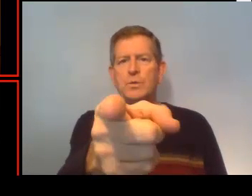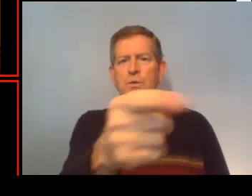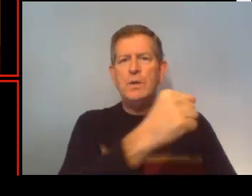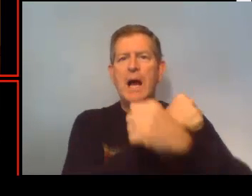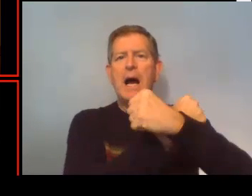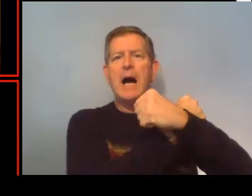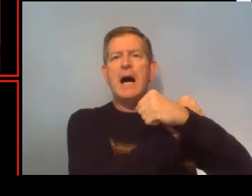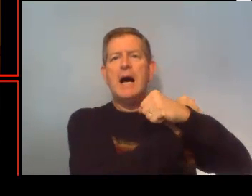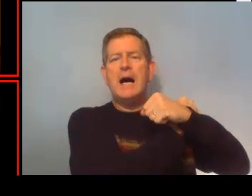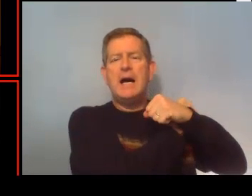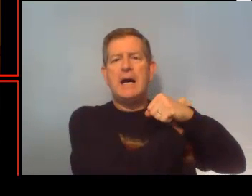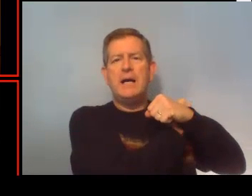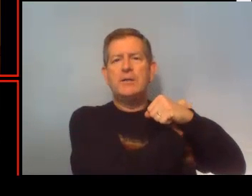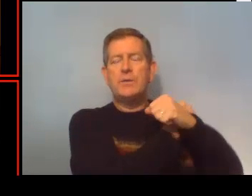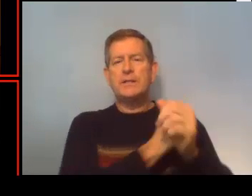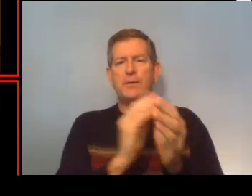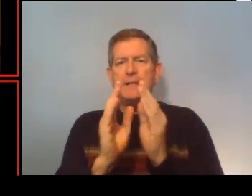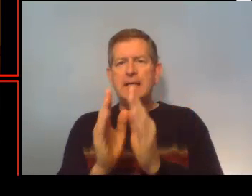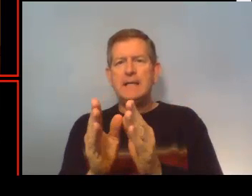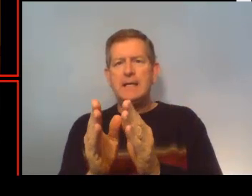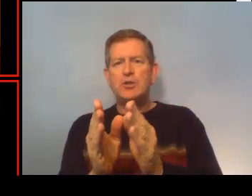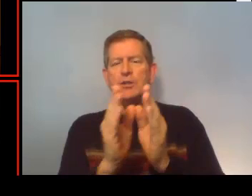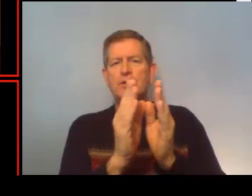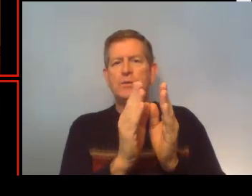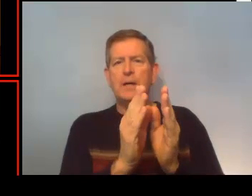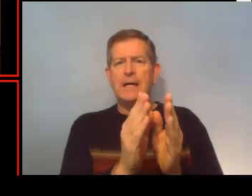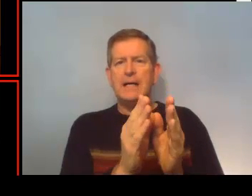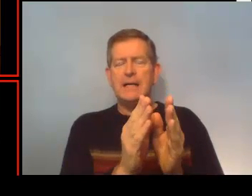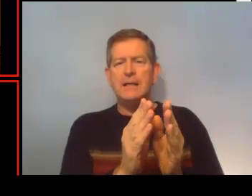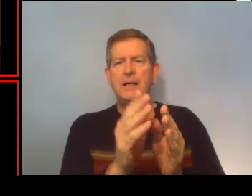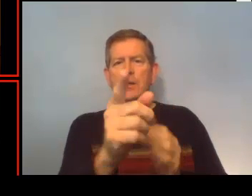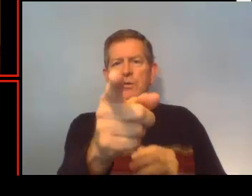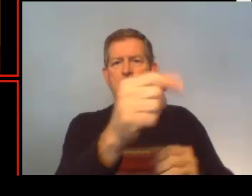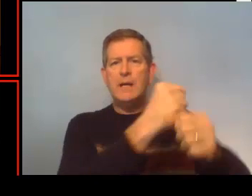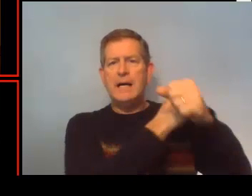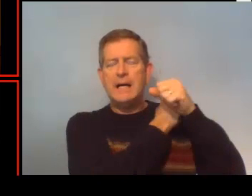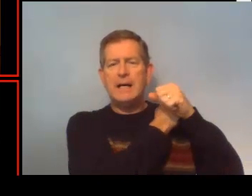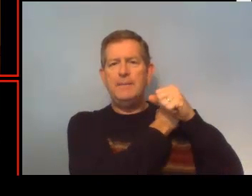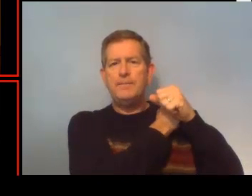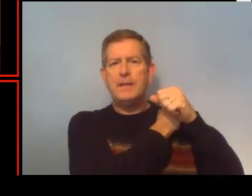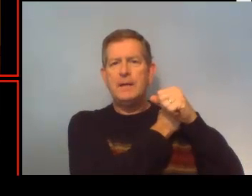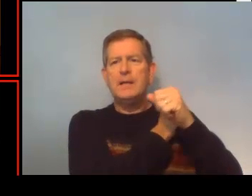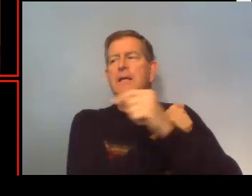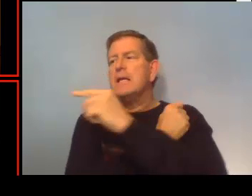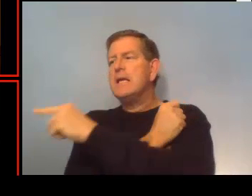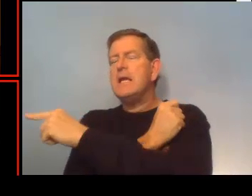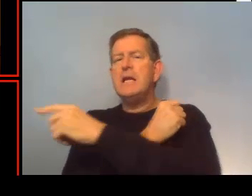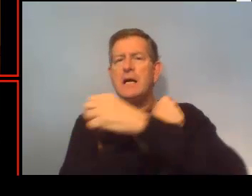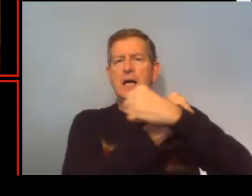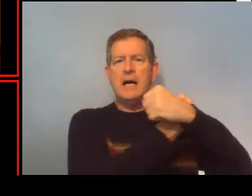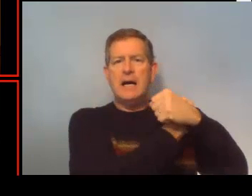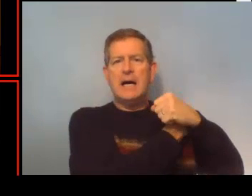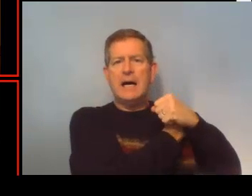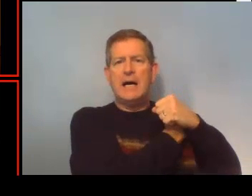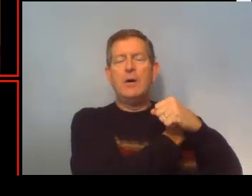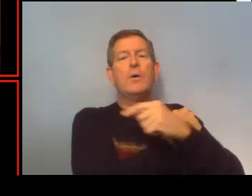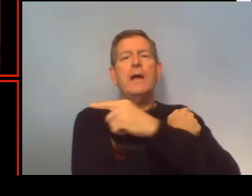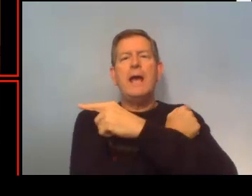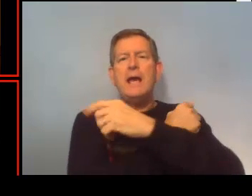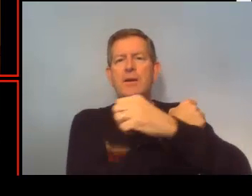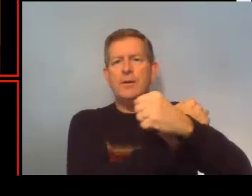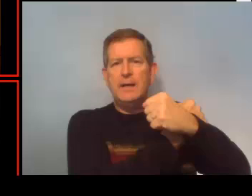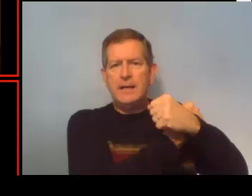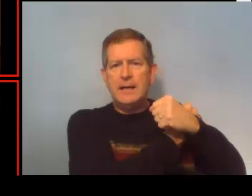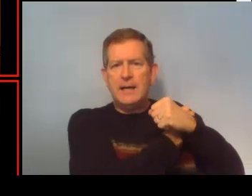by tu as, so the sound e changes to a, tu as, il a,